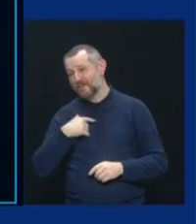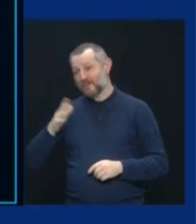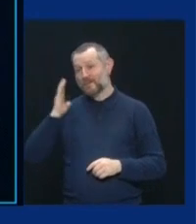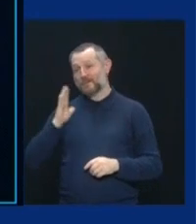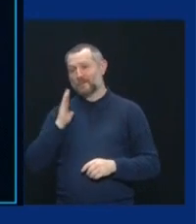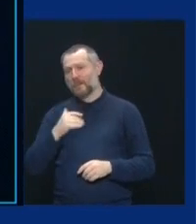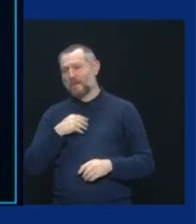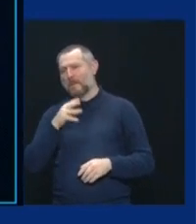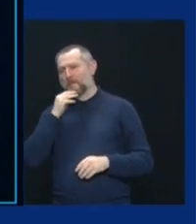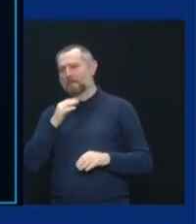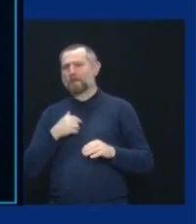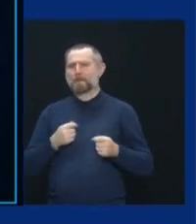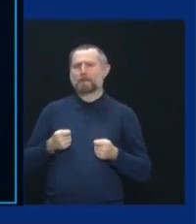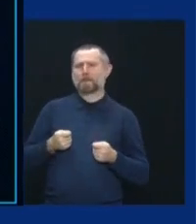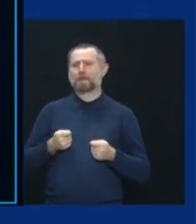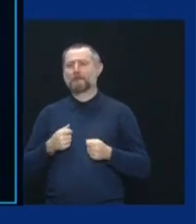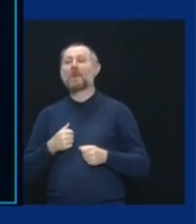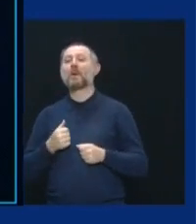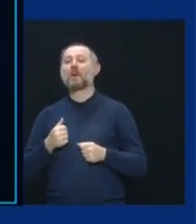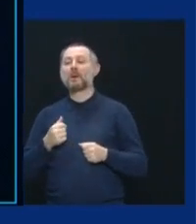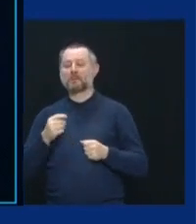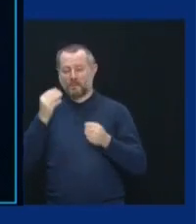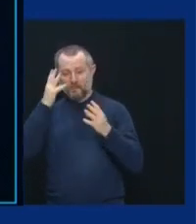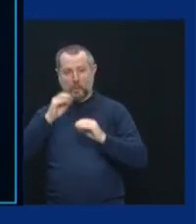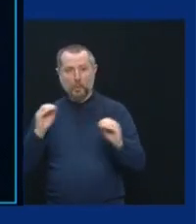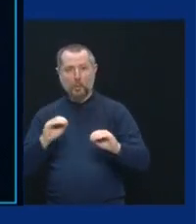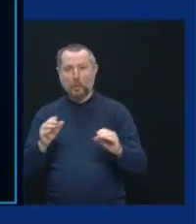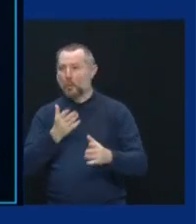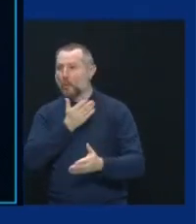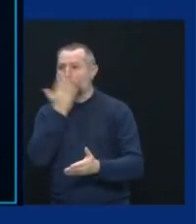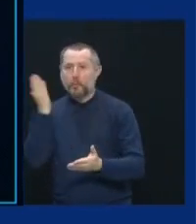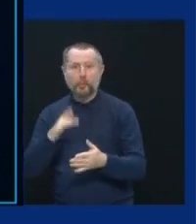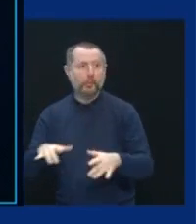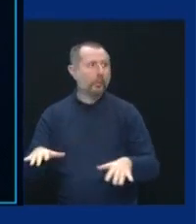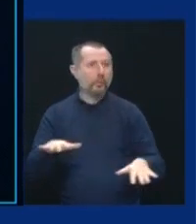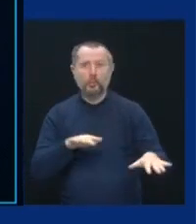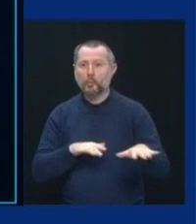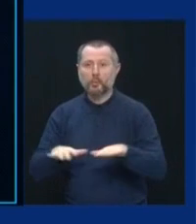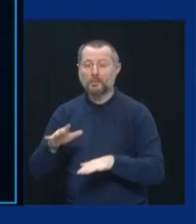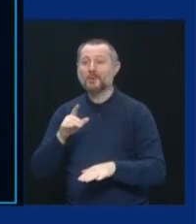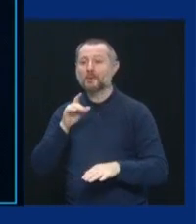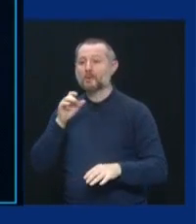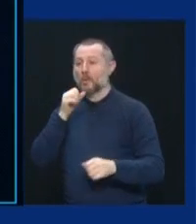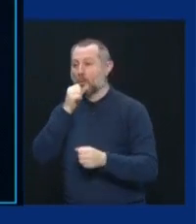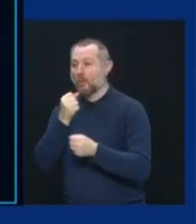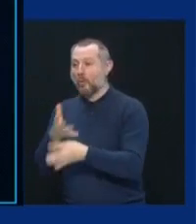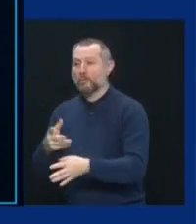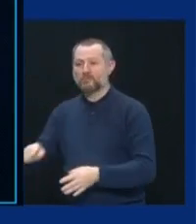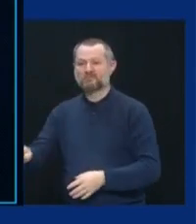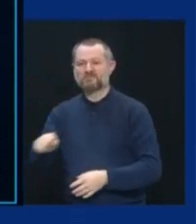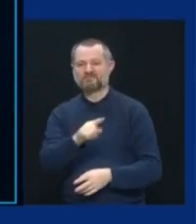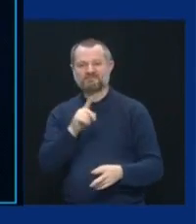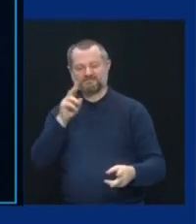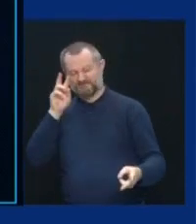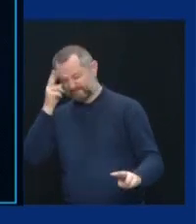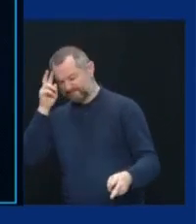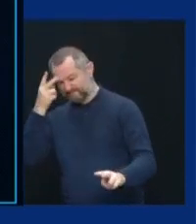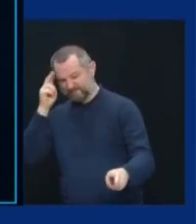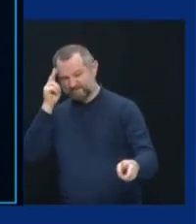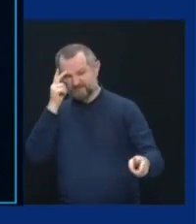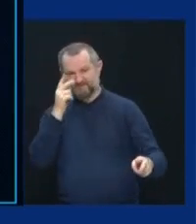void. The void allowed misinformation